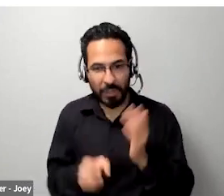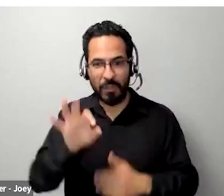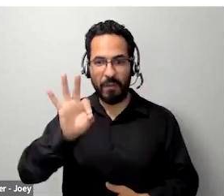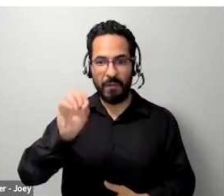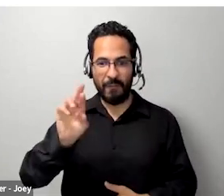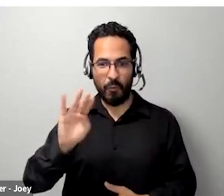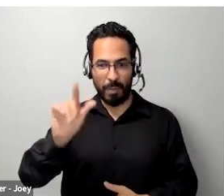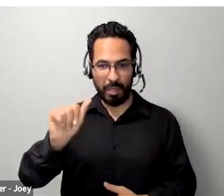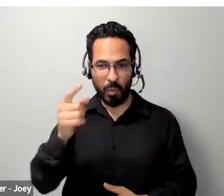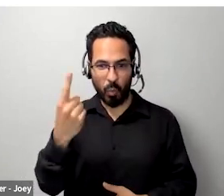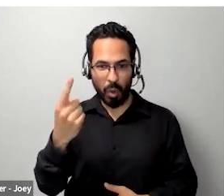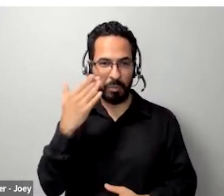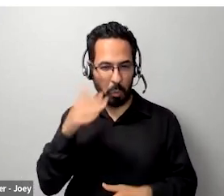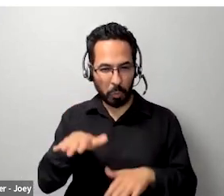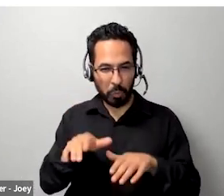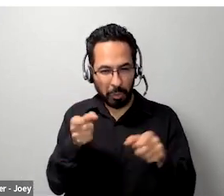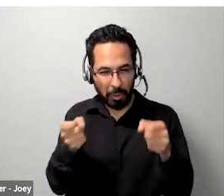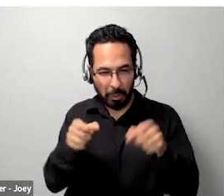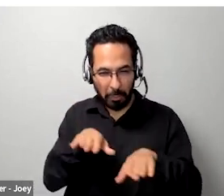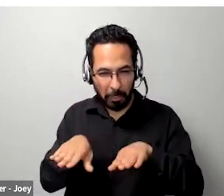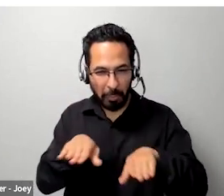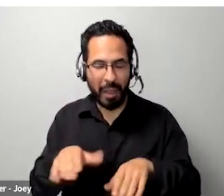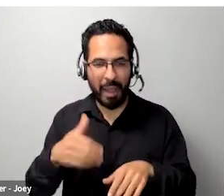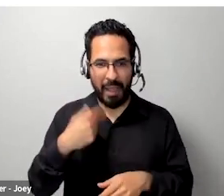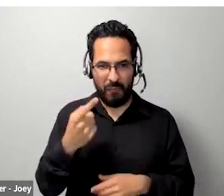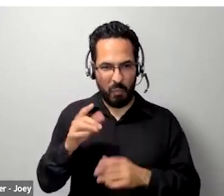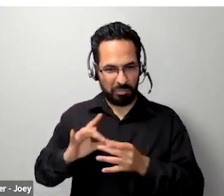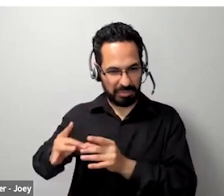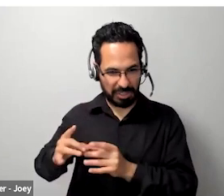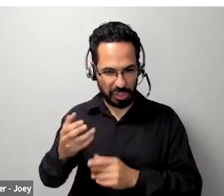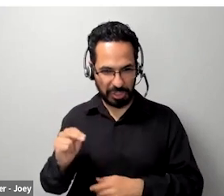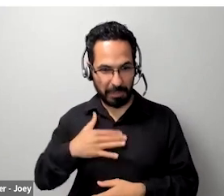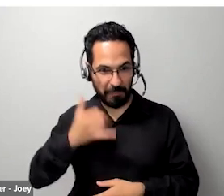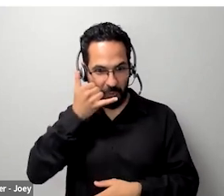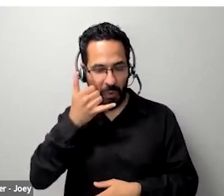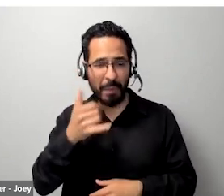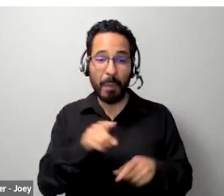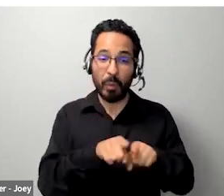Max Verstappen keychain attached to my phone. And then also I'm a trained opera singer.